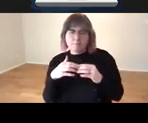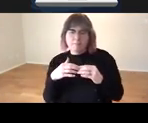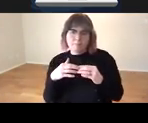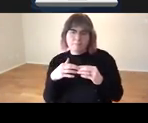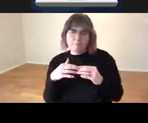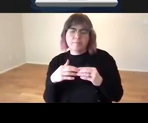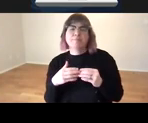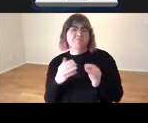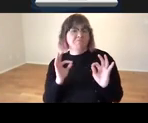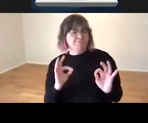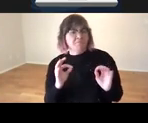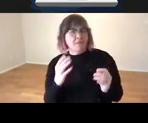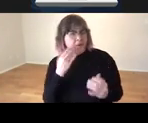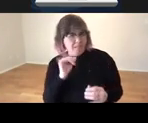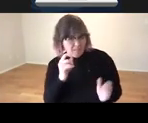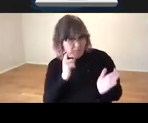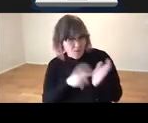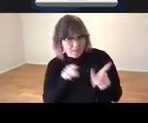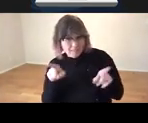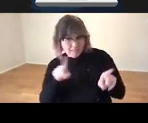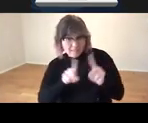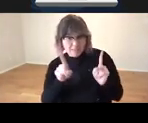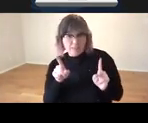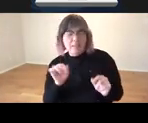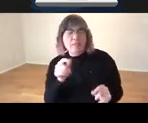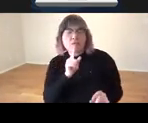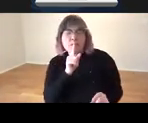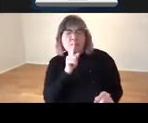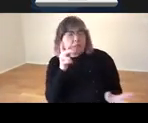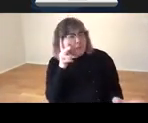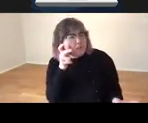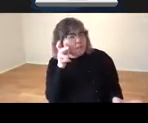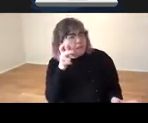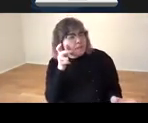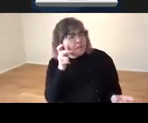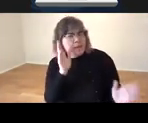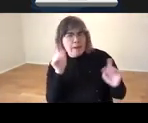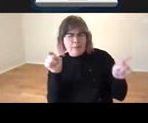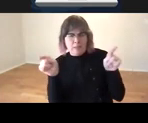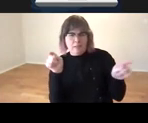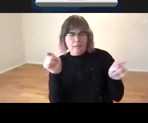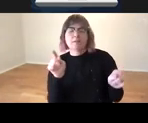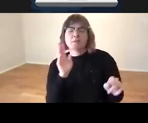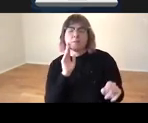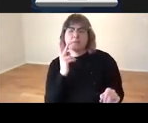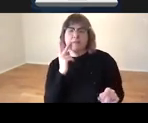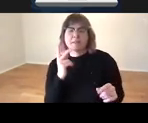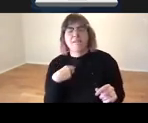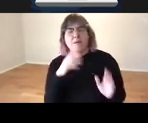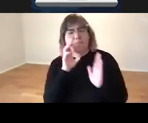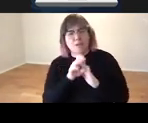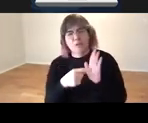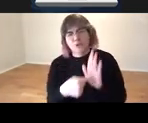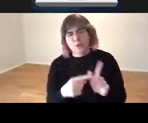All right, so I don't know if any of you noticed, but if you were really listening and then comparing the two, you'll see, and I have some spectrograms here that kind of